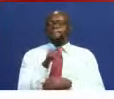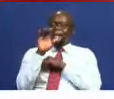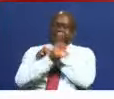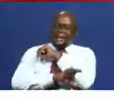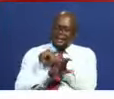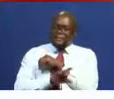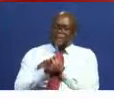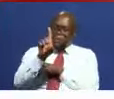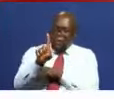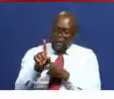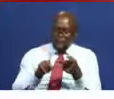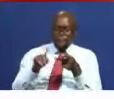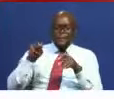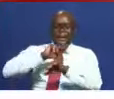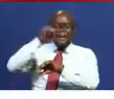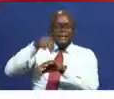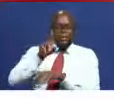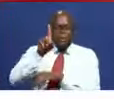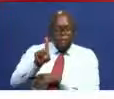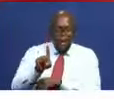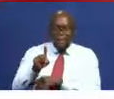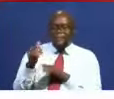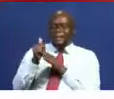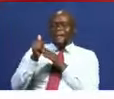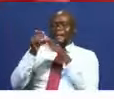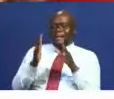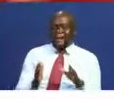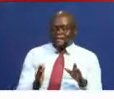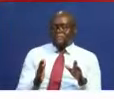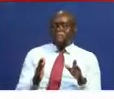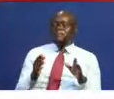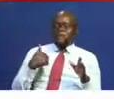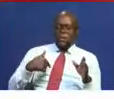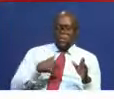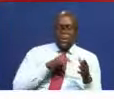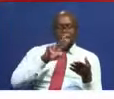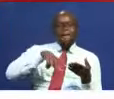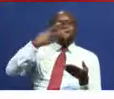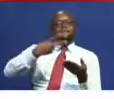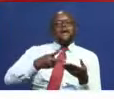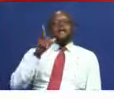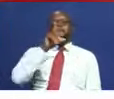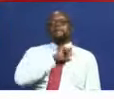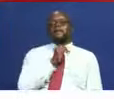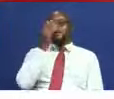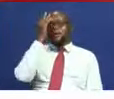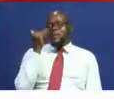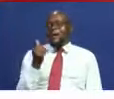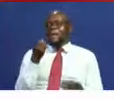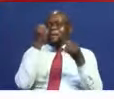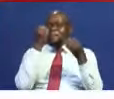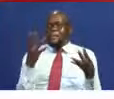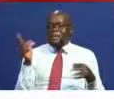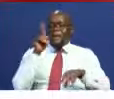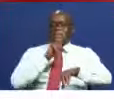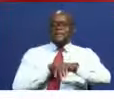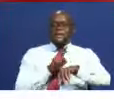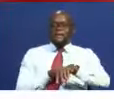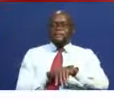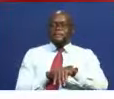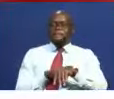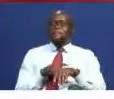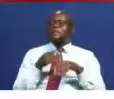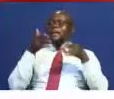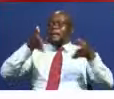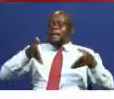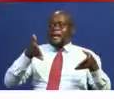country and as a nation, as leaders, we have failed. Because many are the times, even